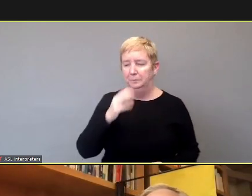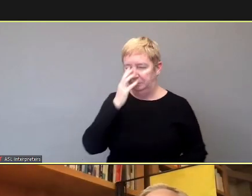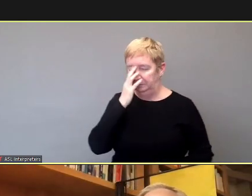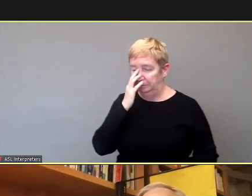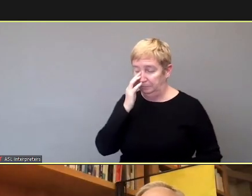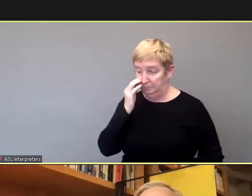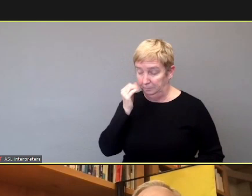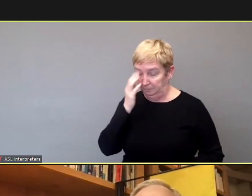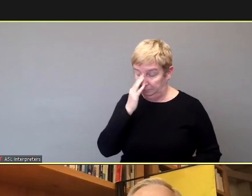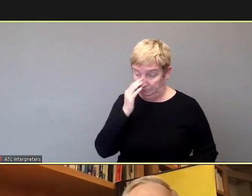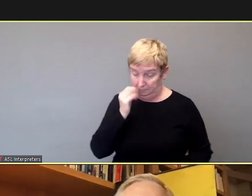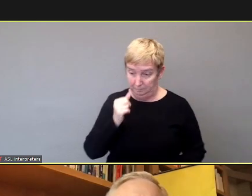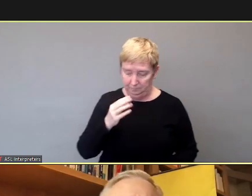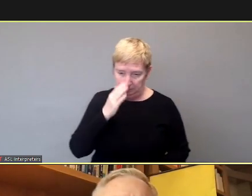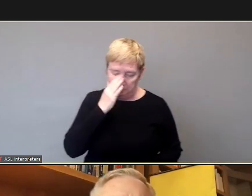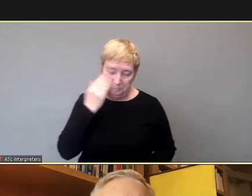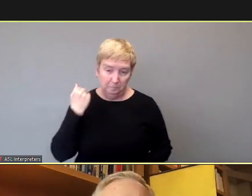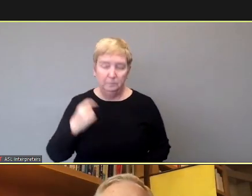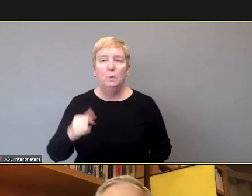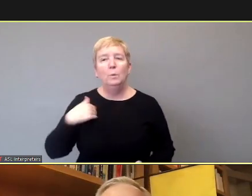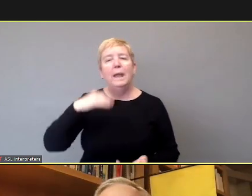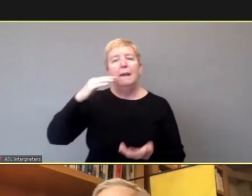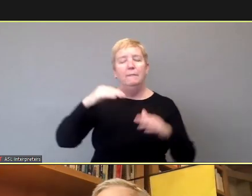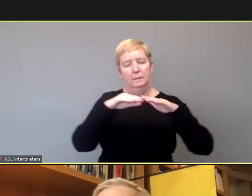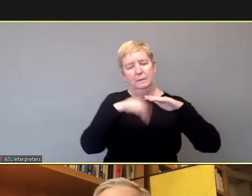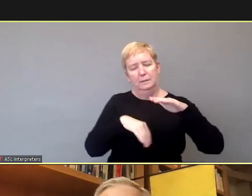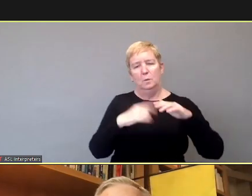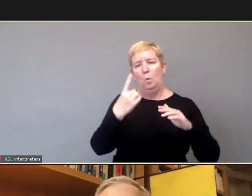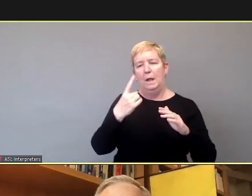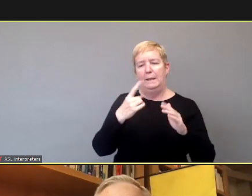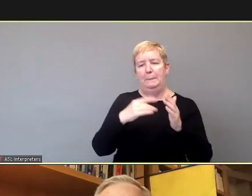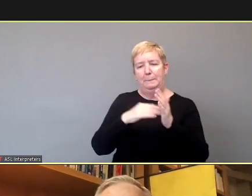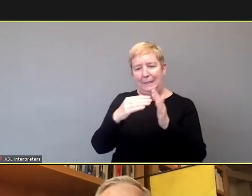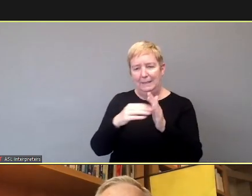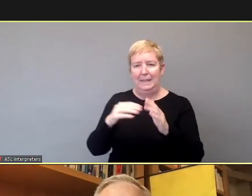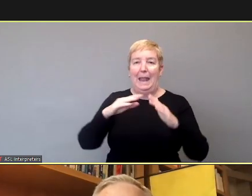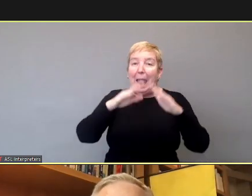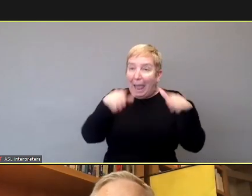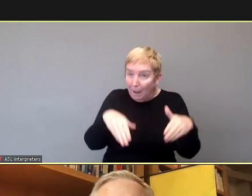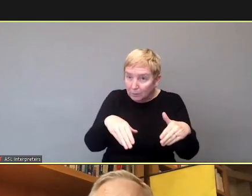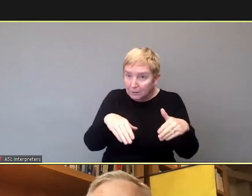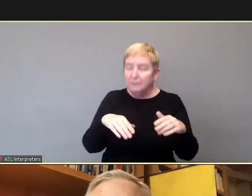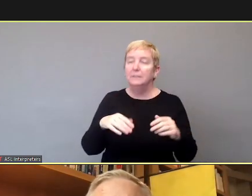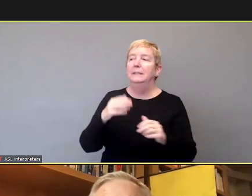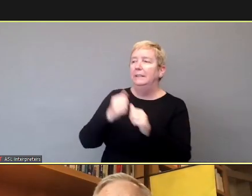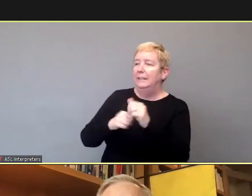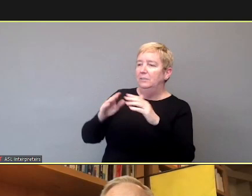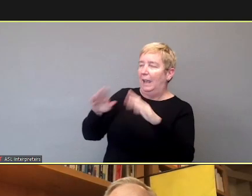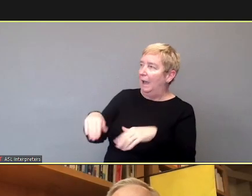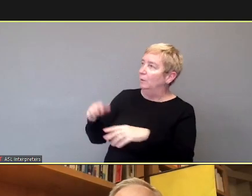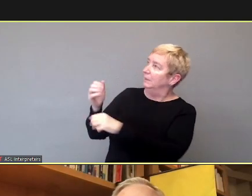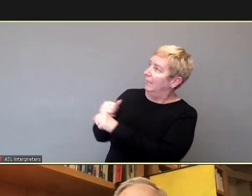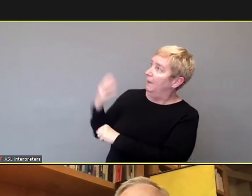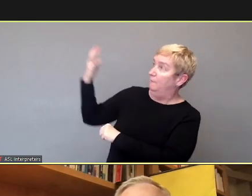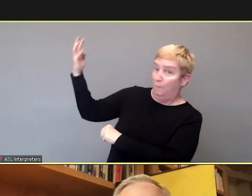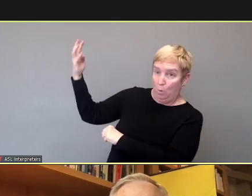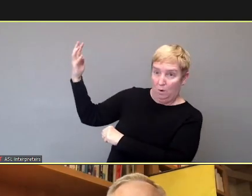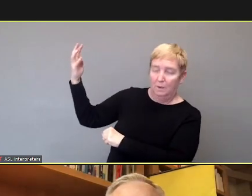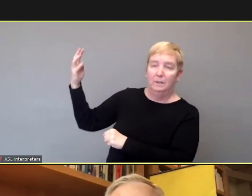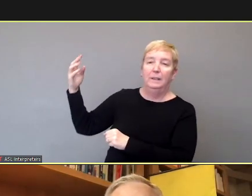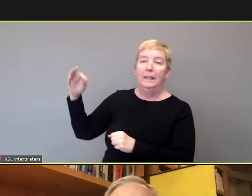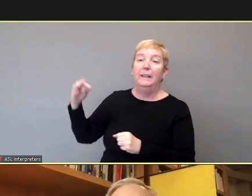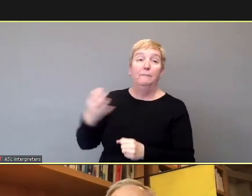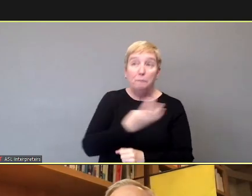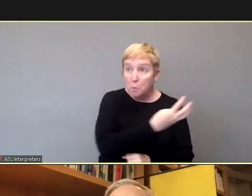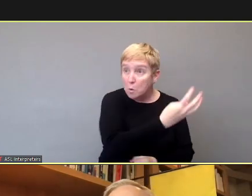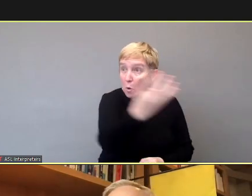over slightly under 1 million households. Every household could get 4. It can really help us manage this pandemic at